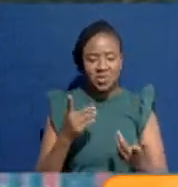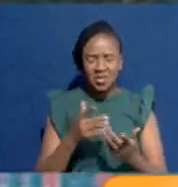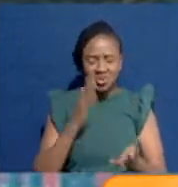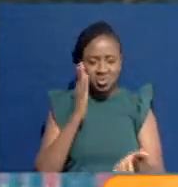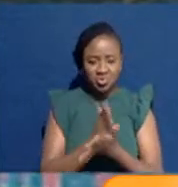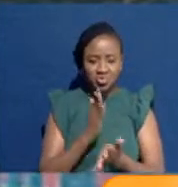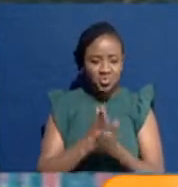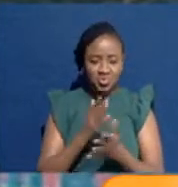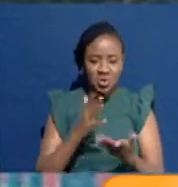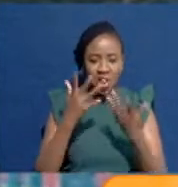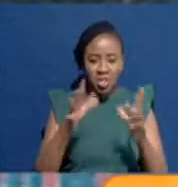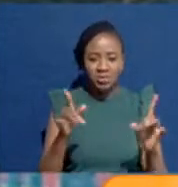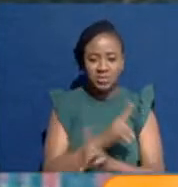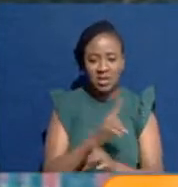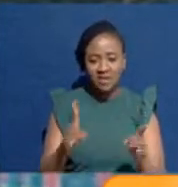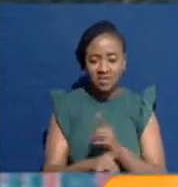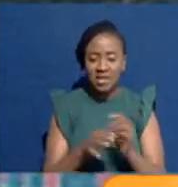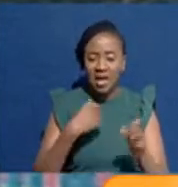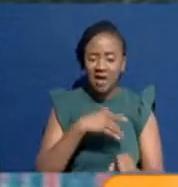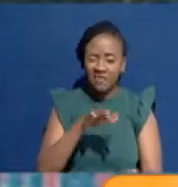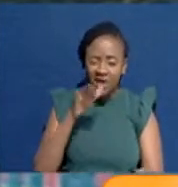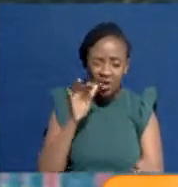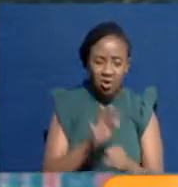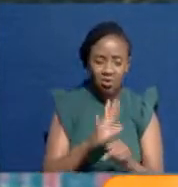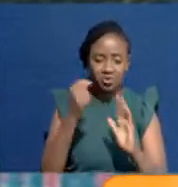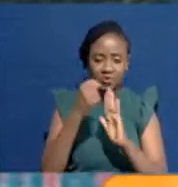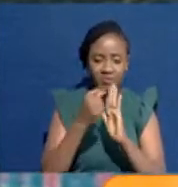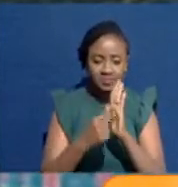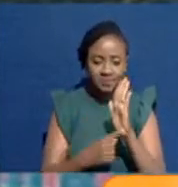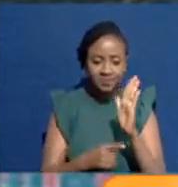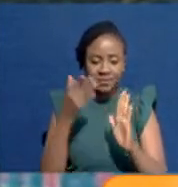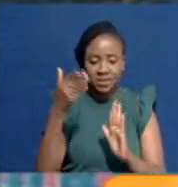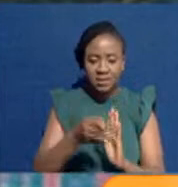There are so many items in that bill